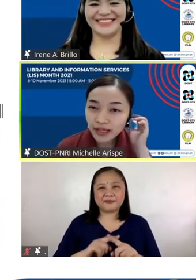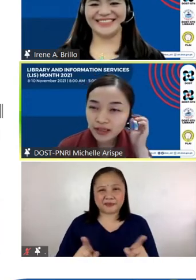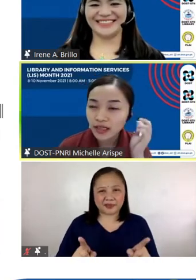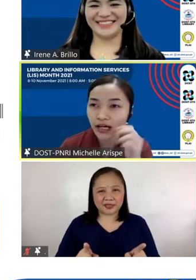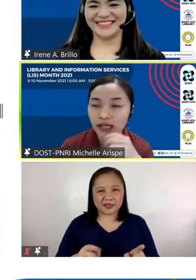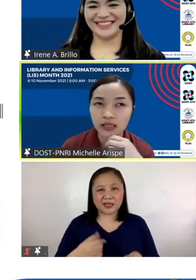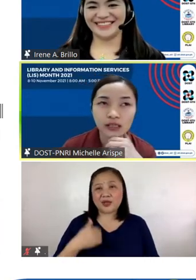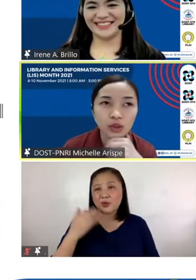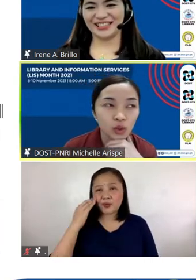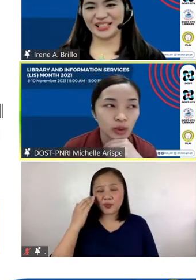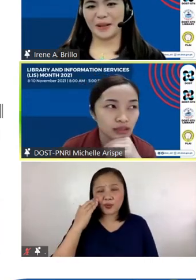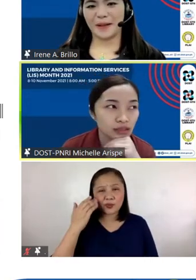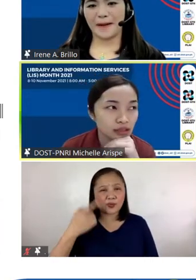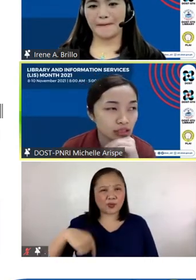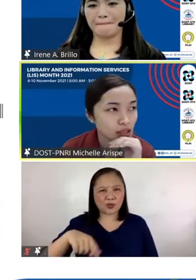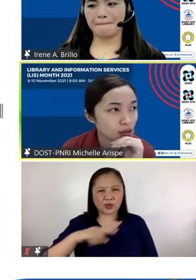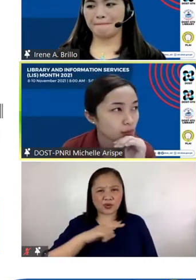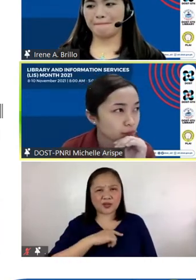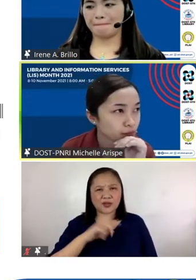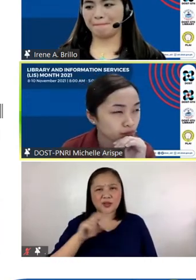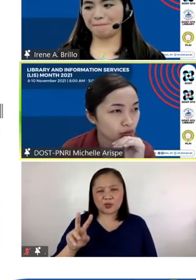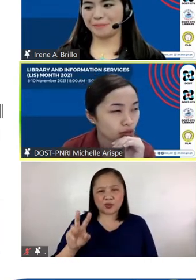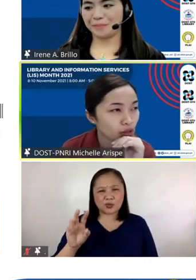Alam naman nating lahat, in